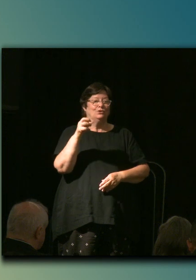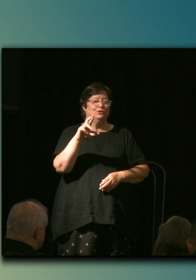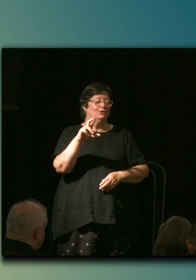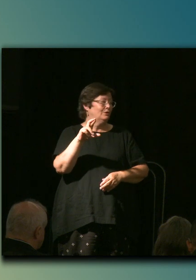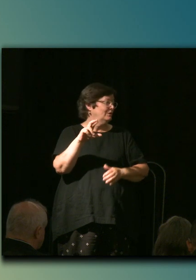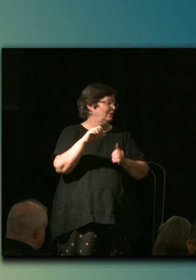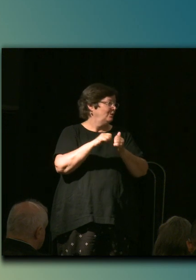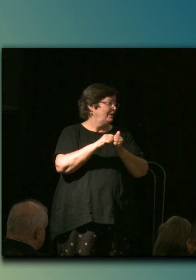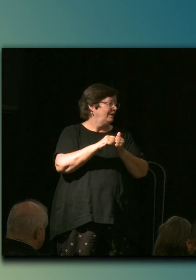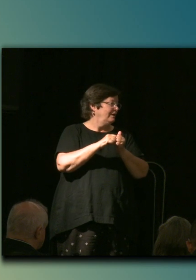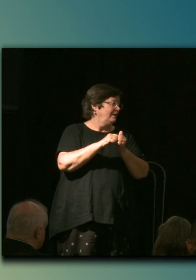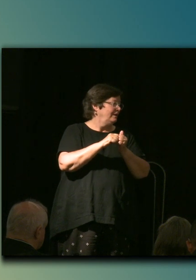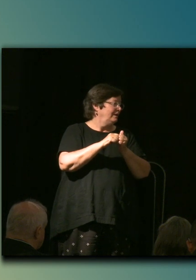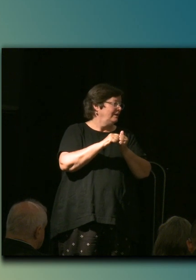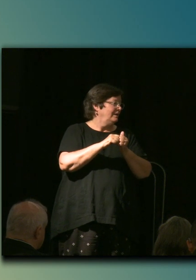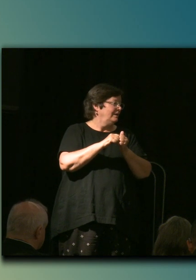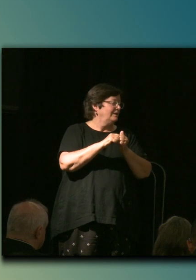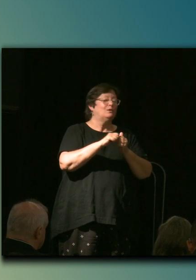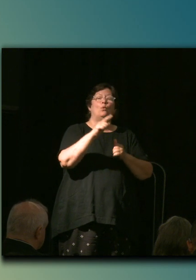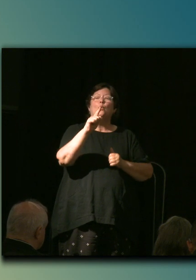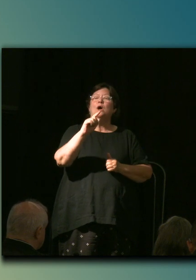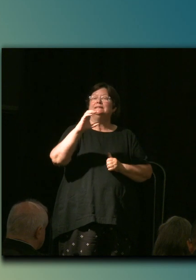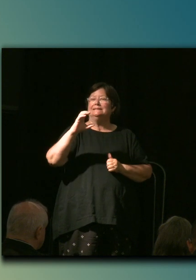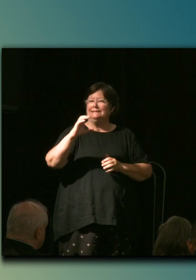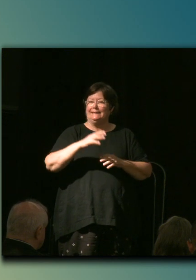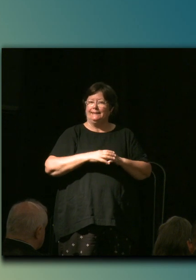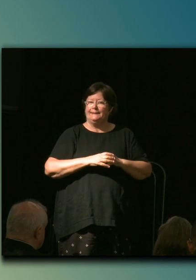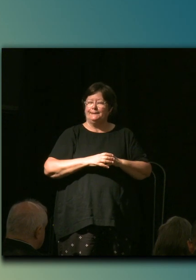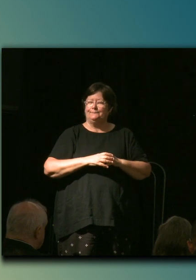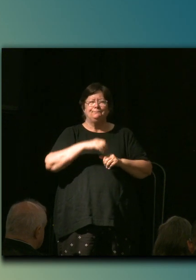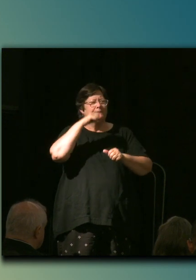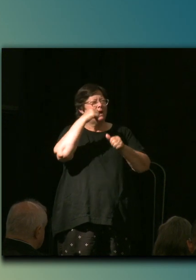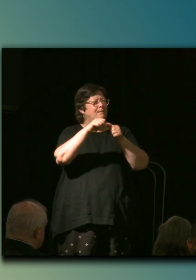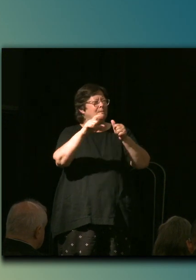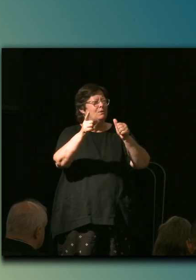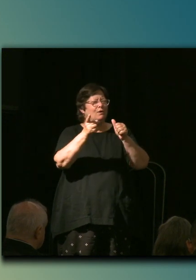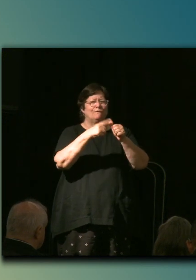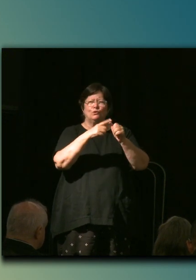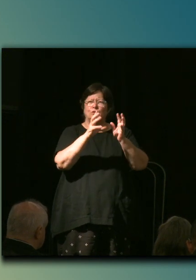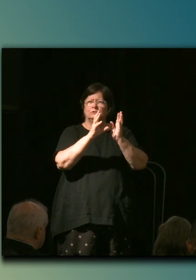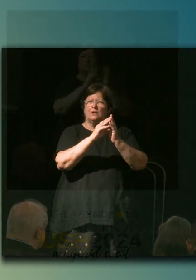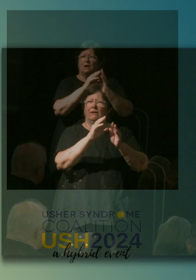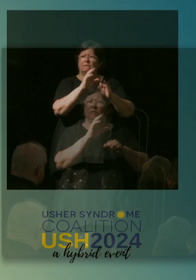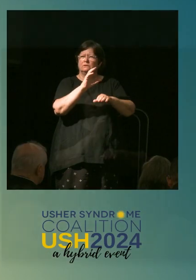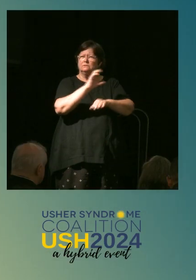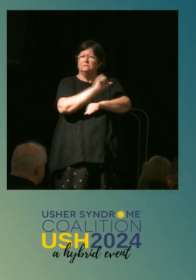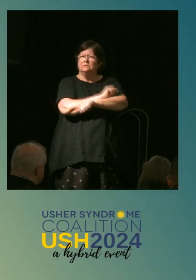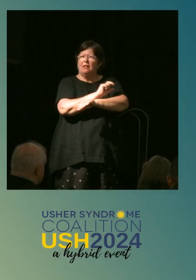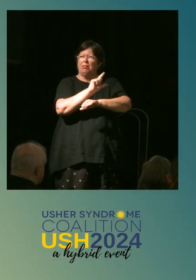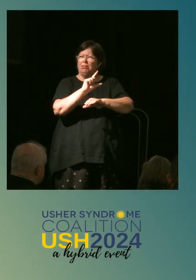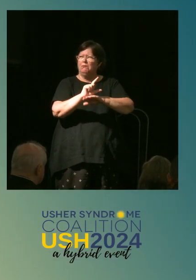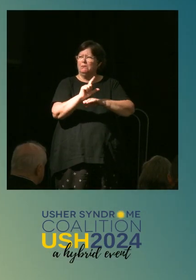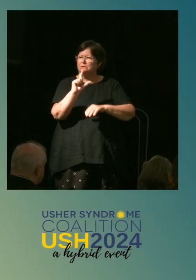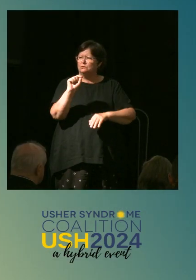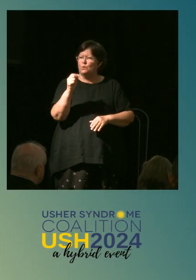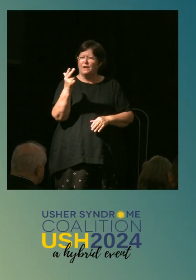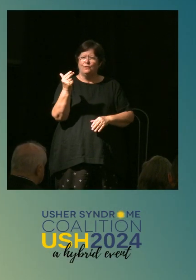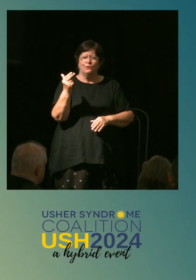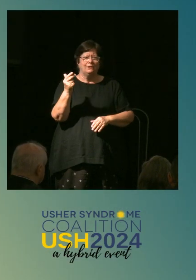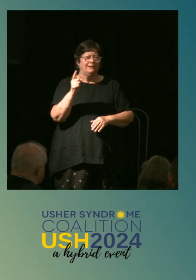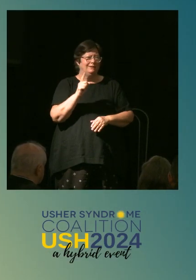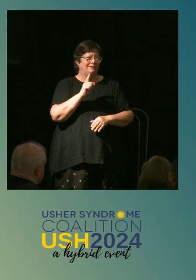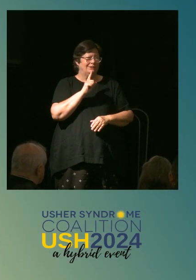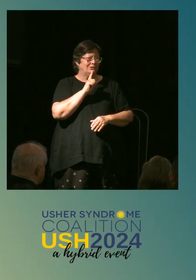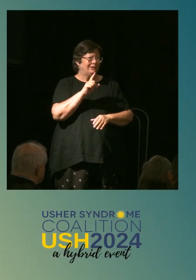1C. I remember my first conference in St. Louis, I believe it was 2013. It was literally in a room maybe